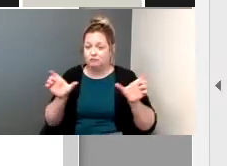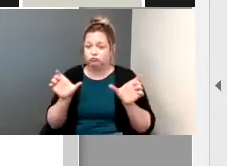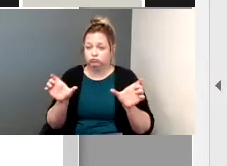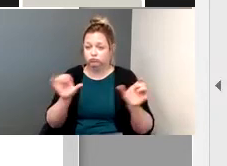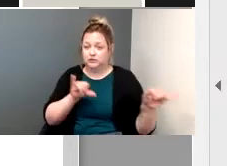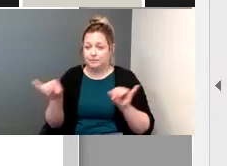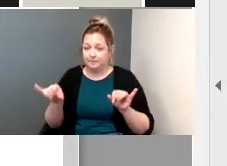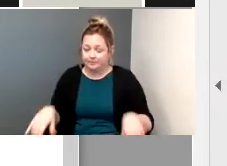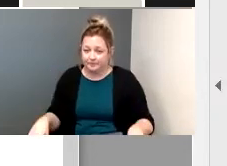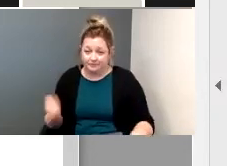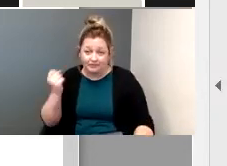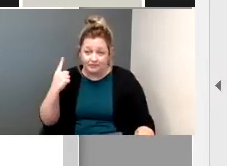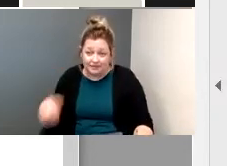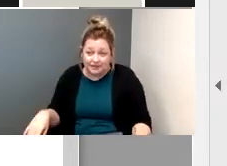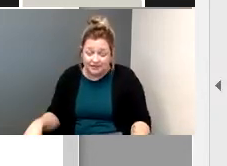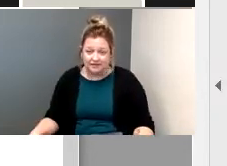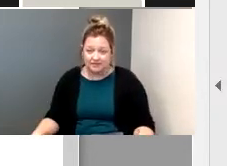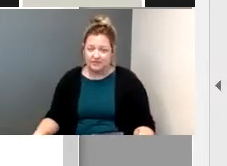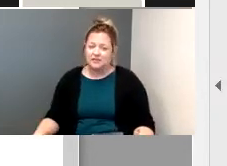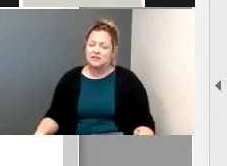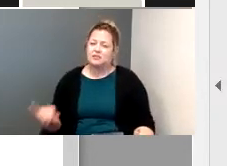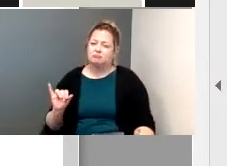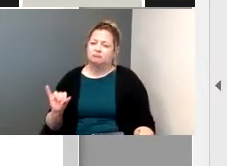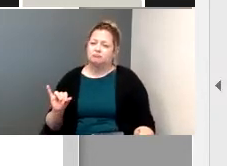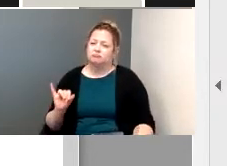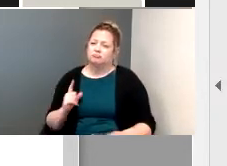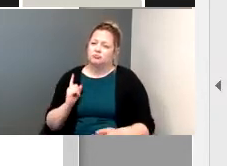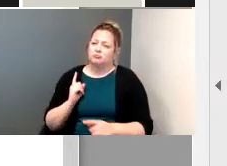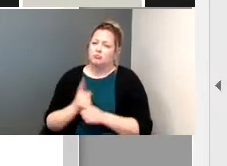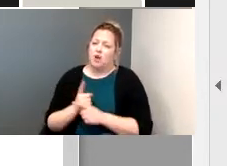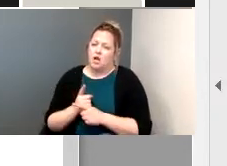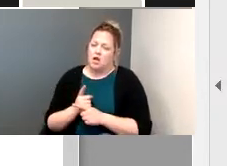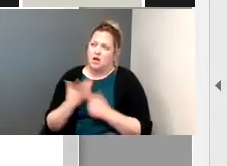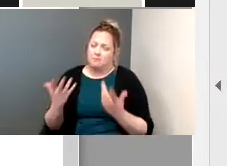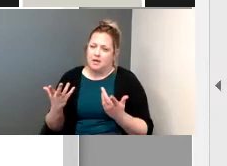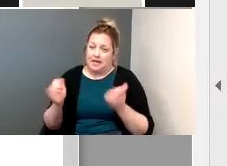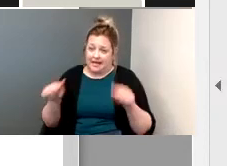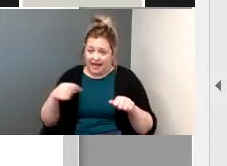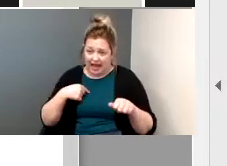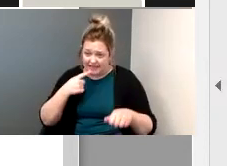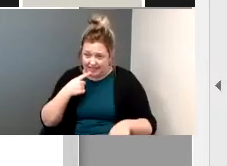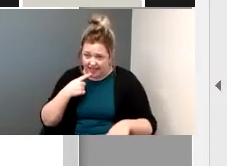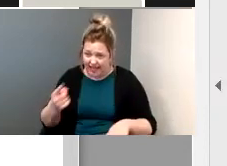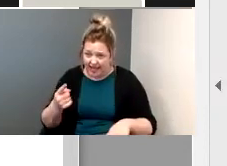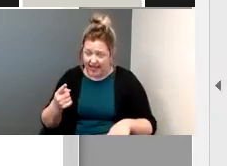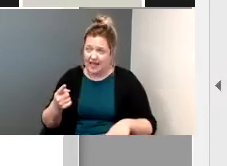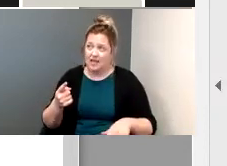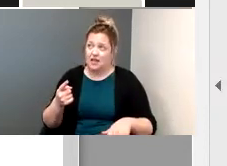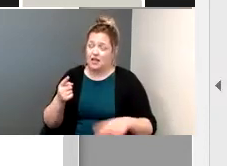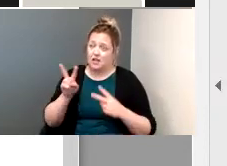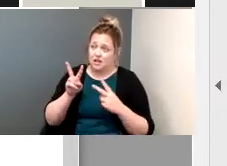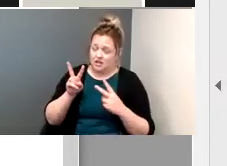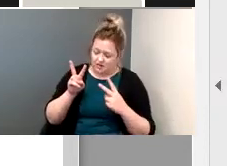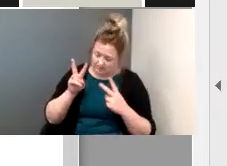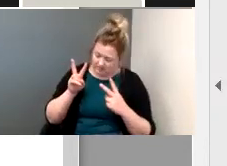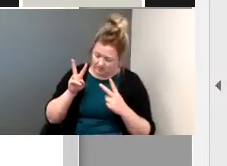Make sense? Right. So I was saying, can we say either, can we say